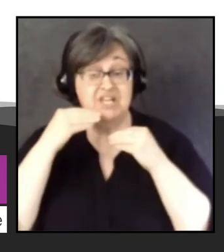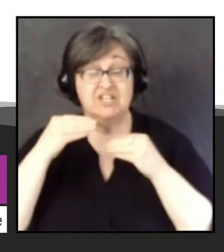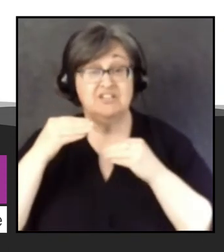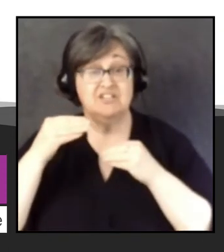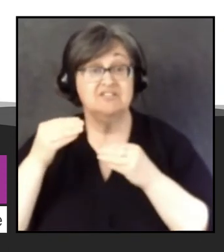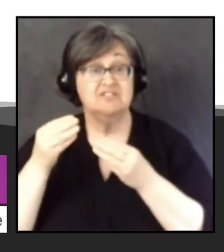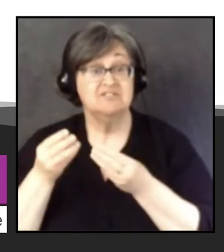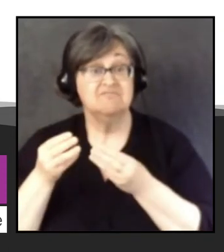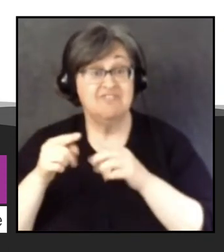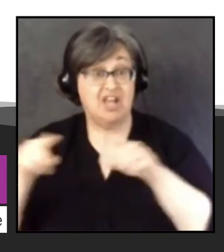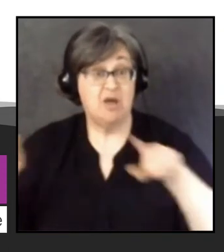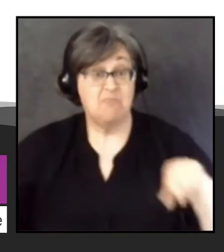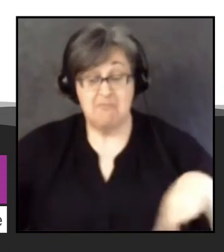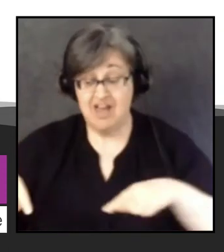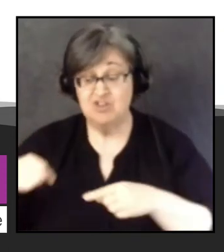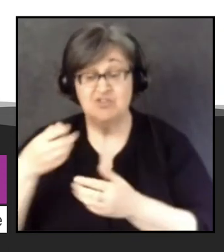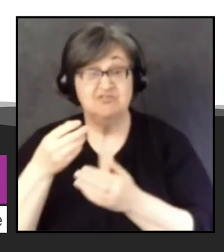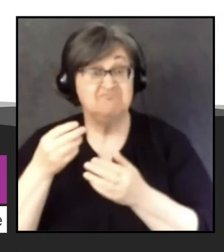to you, Natalia.